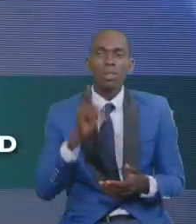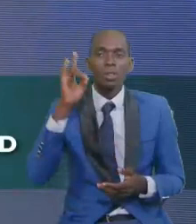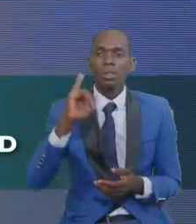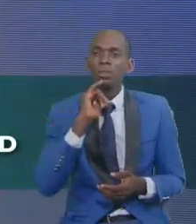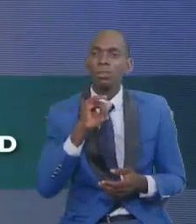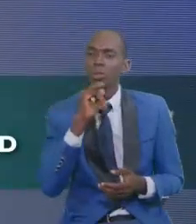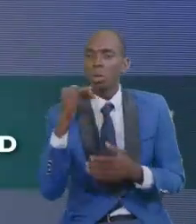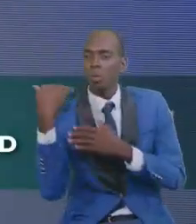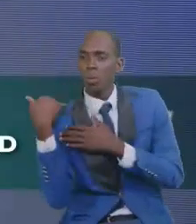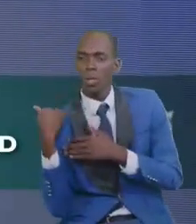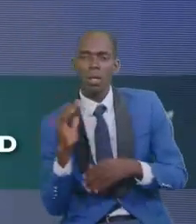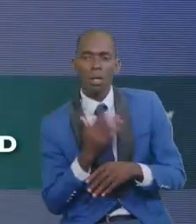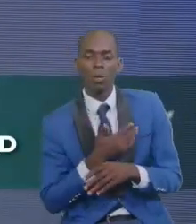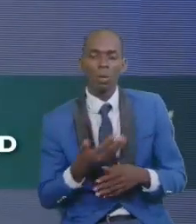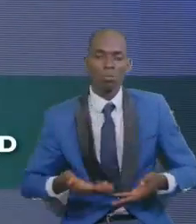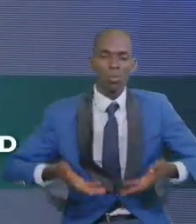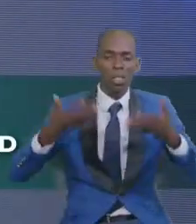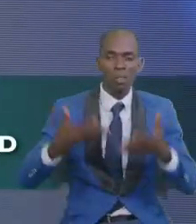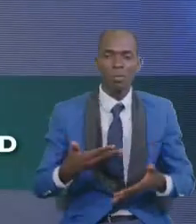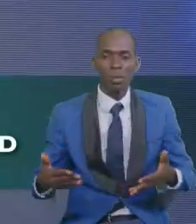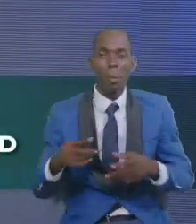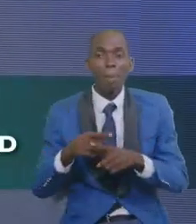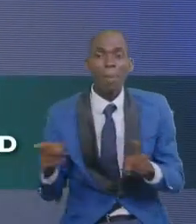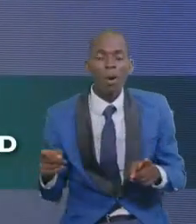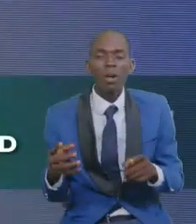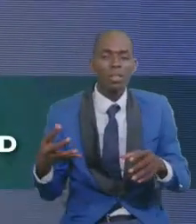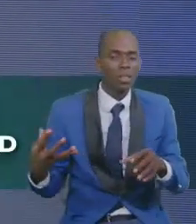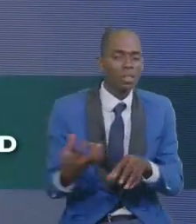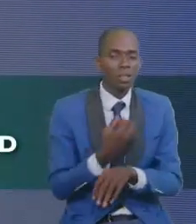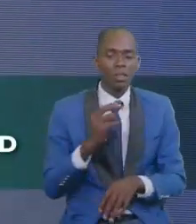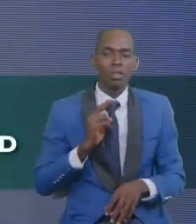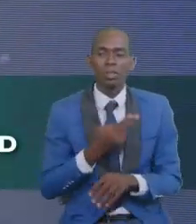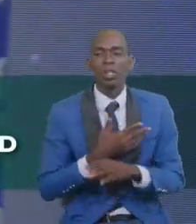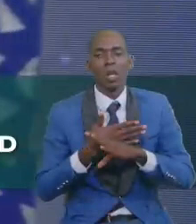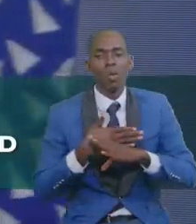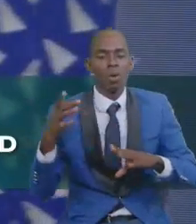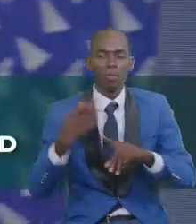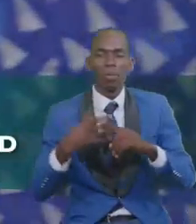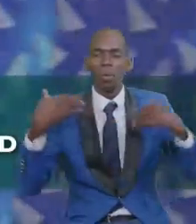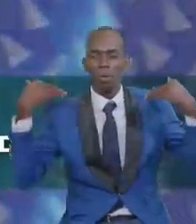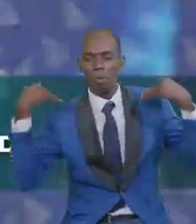burden, it's taking us away from the burden of the world.